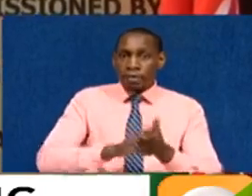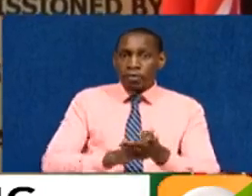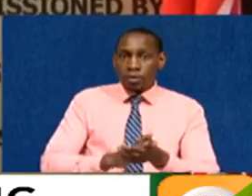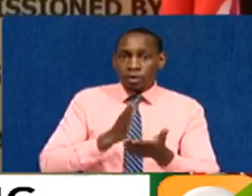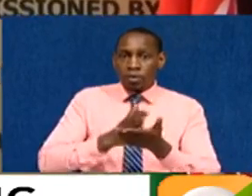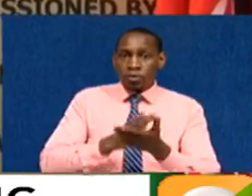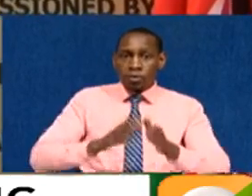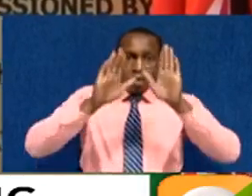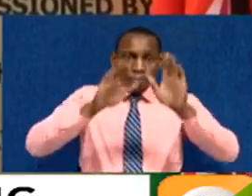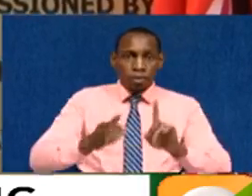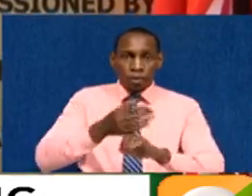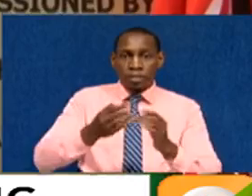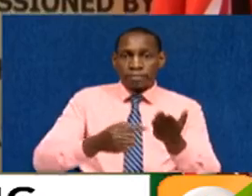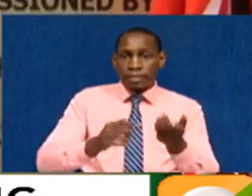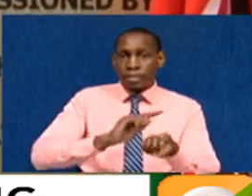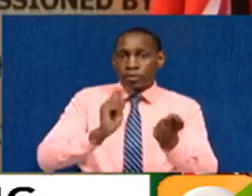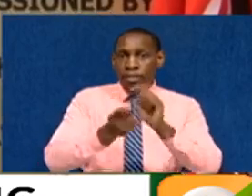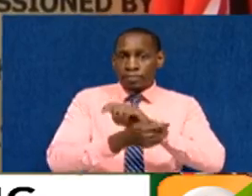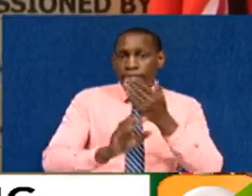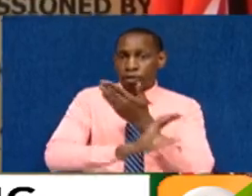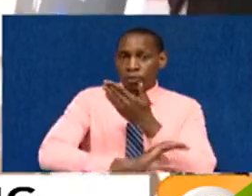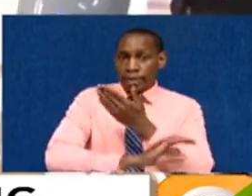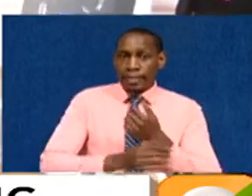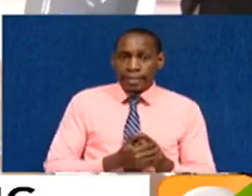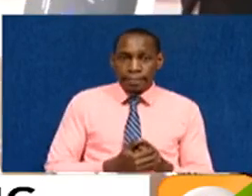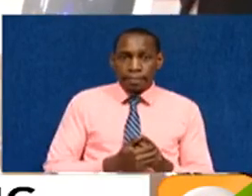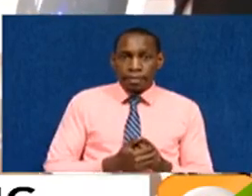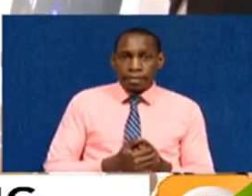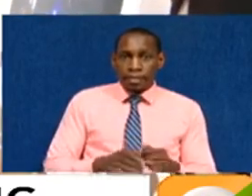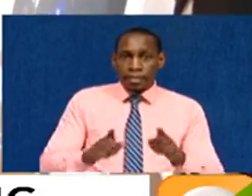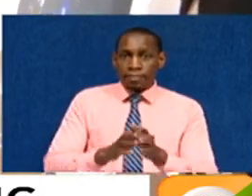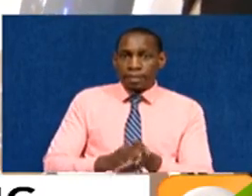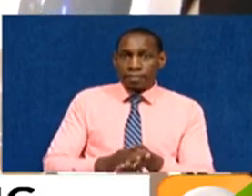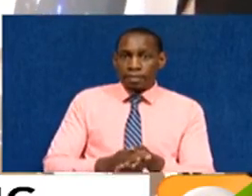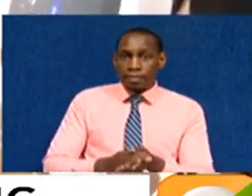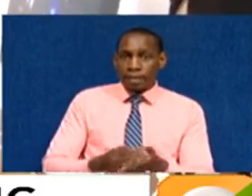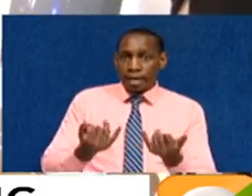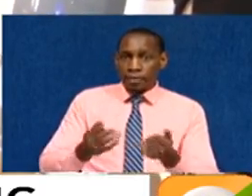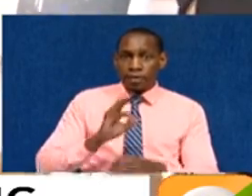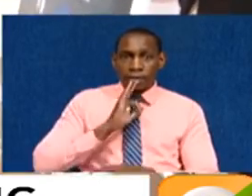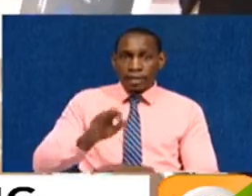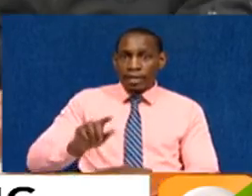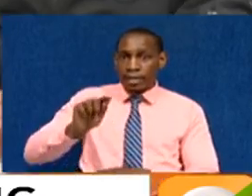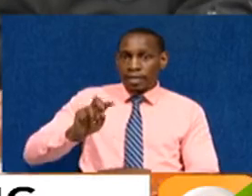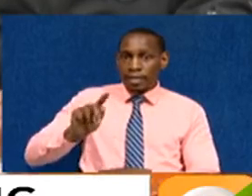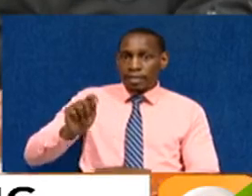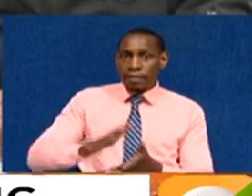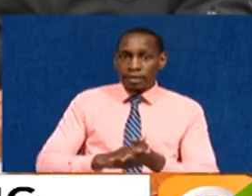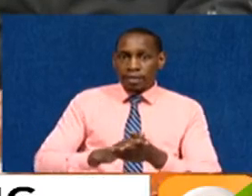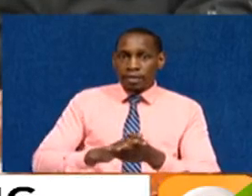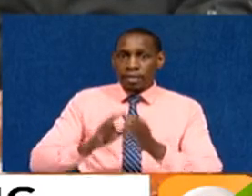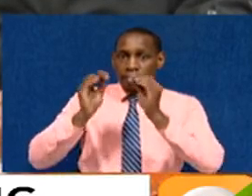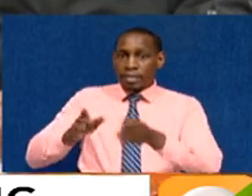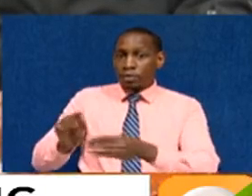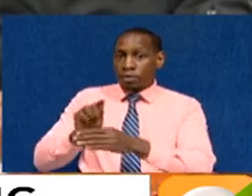in realizing digital transformation in the country. The six-month initiative will see 300 TVET tutors